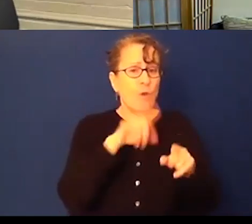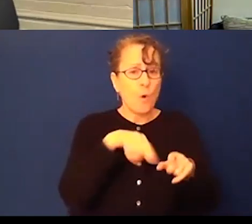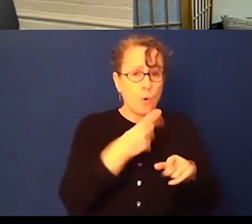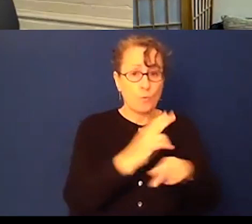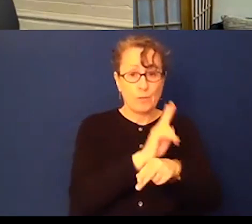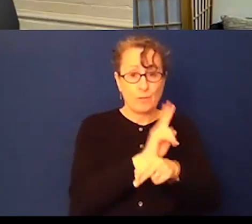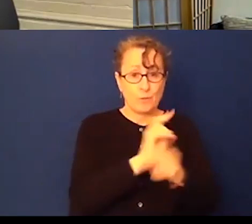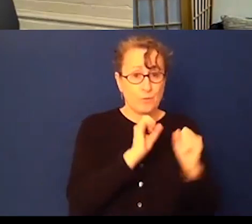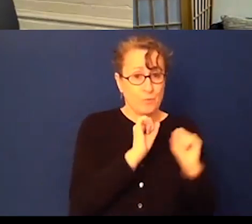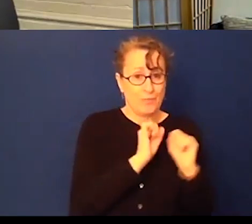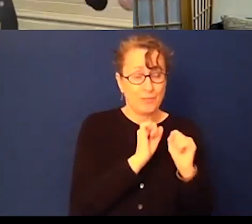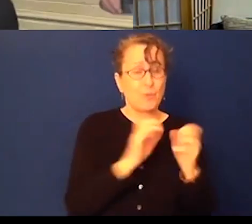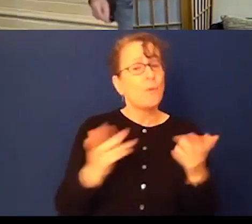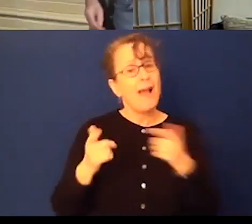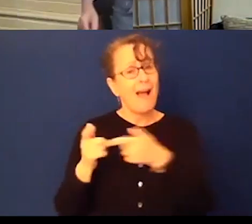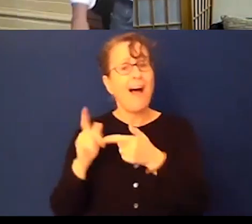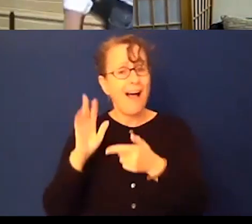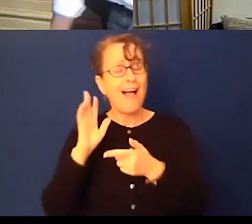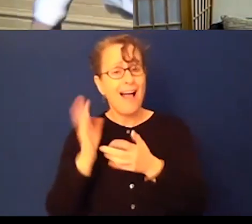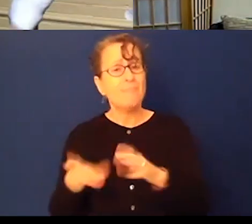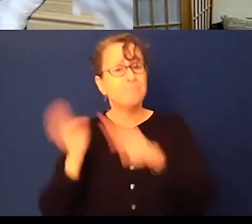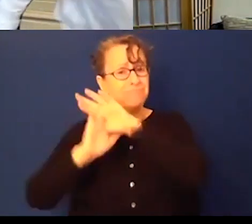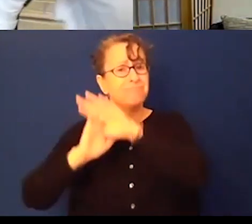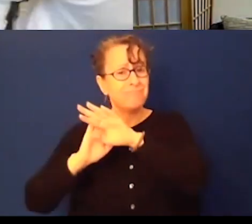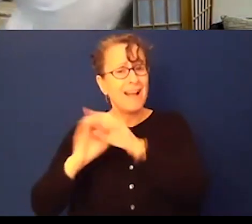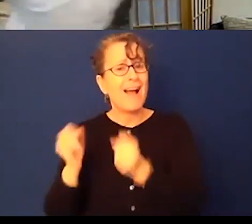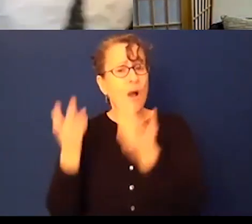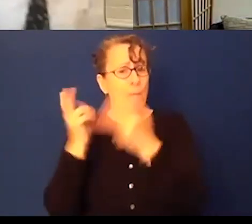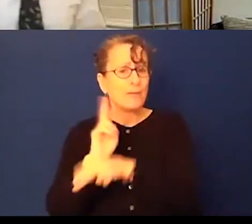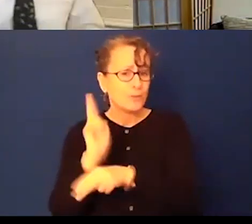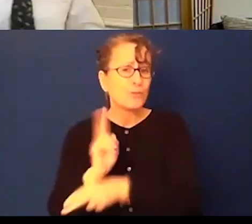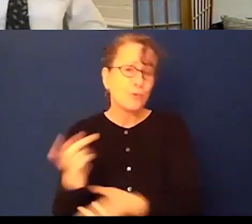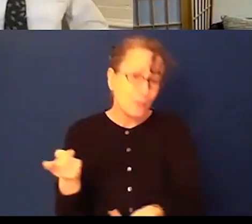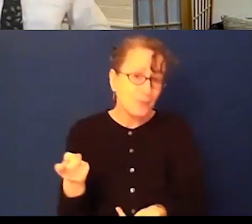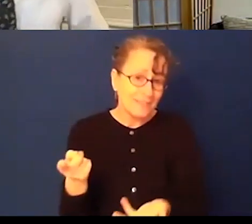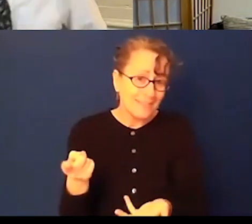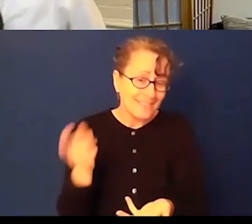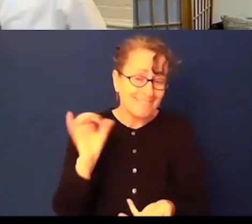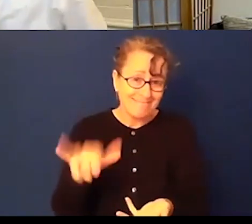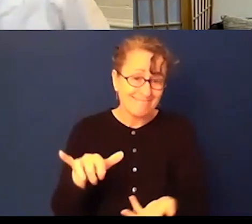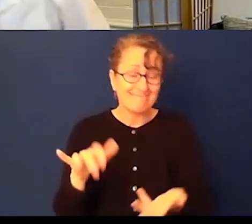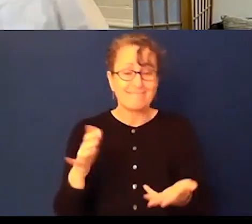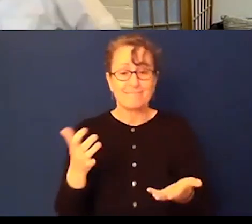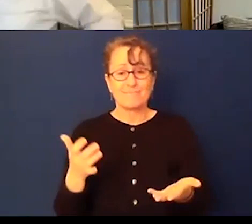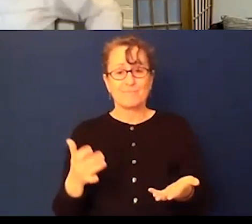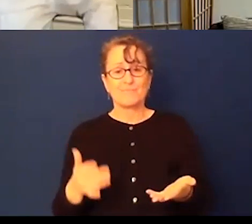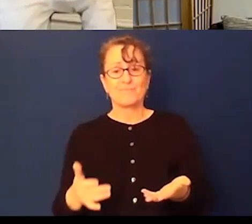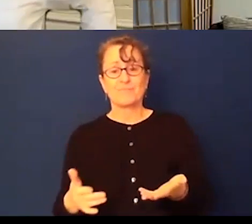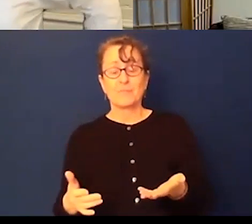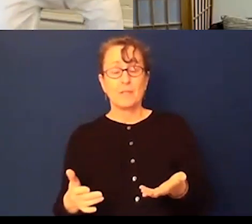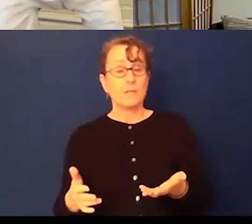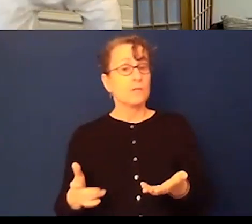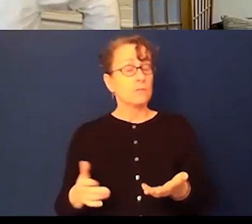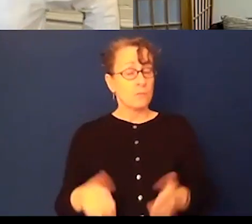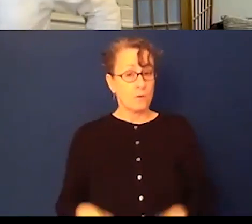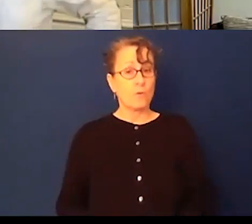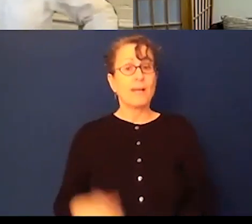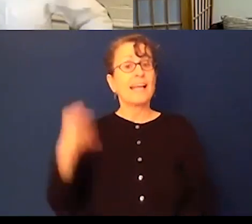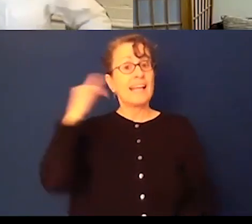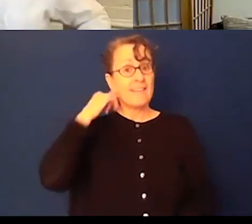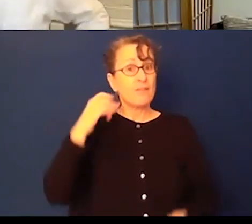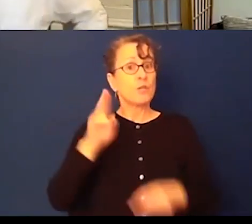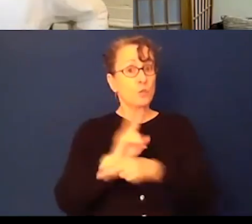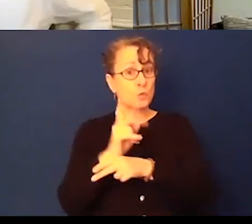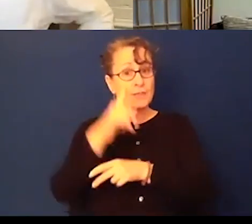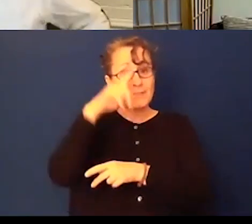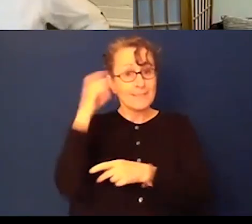We'd put more hours on it. In all reality, it probably, there would be some benefit to using it in the summer and